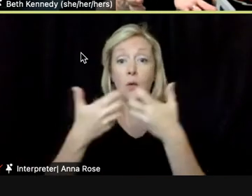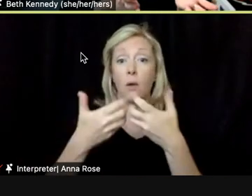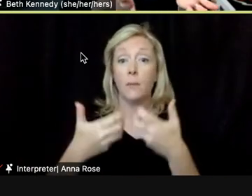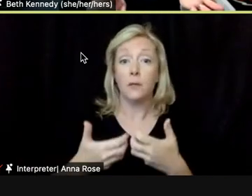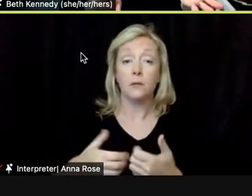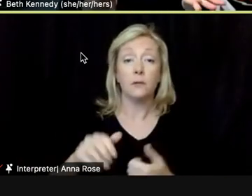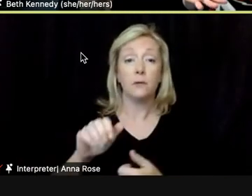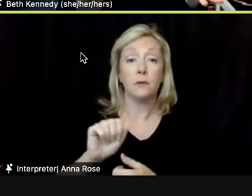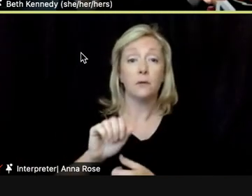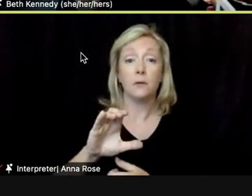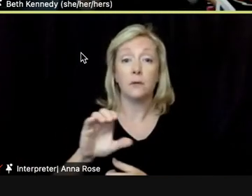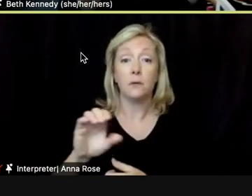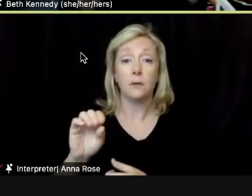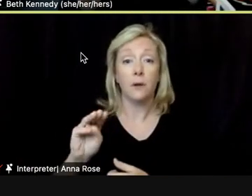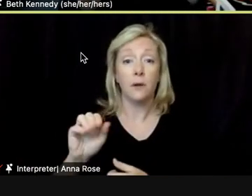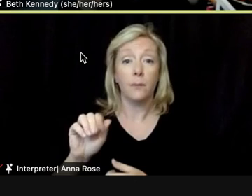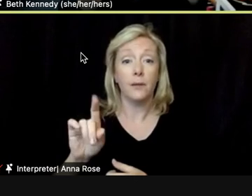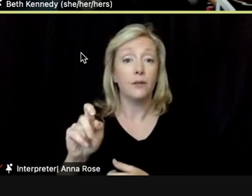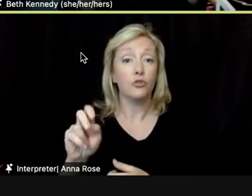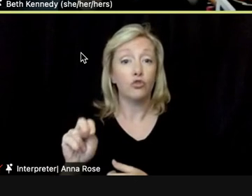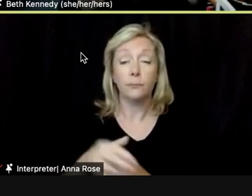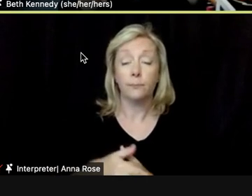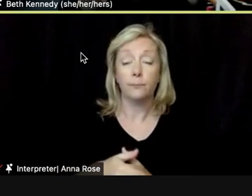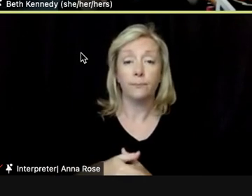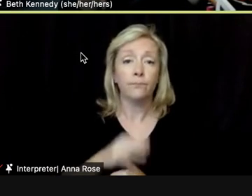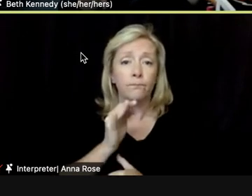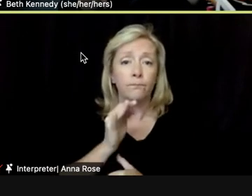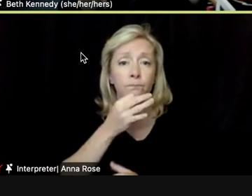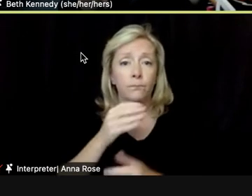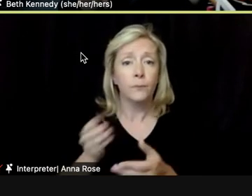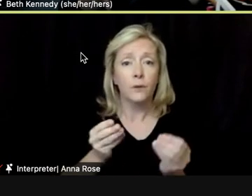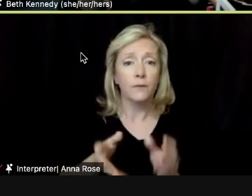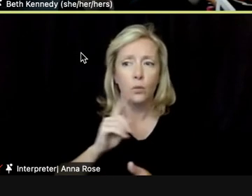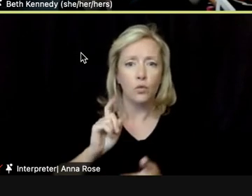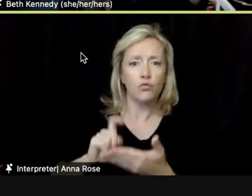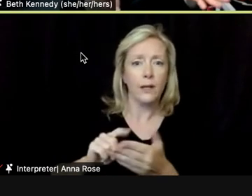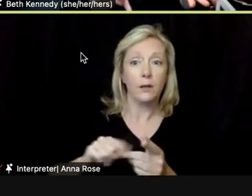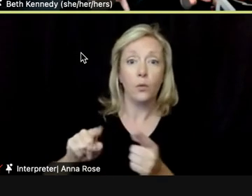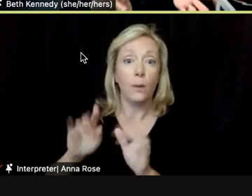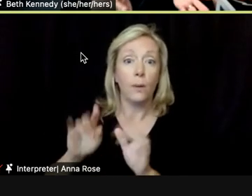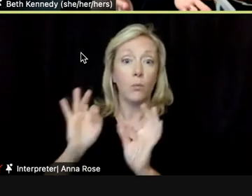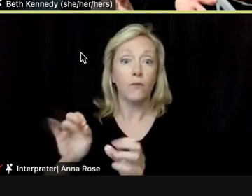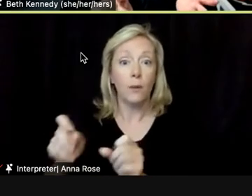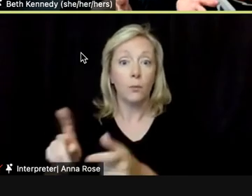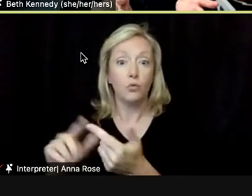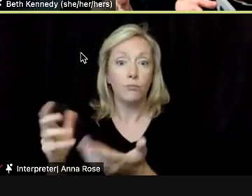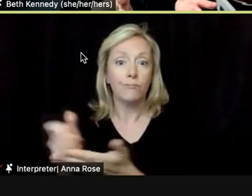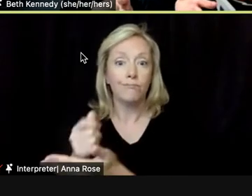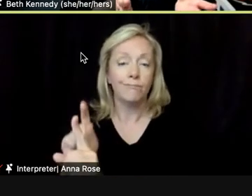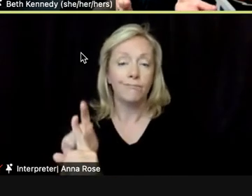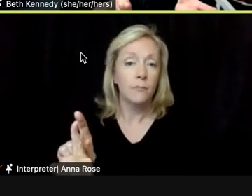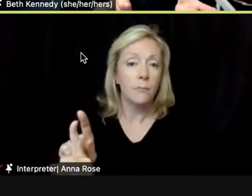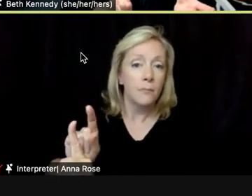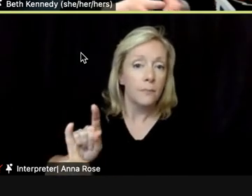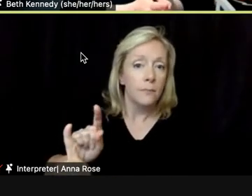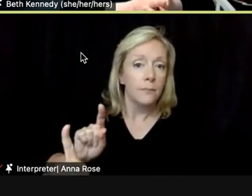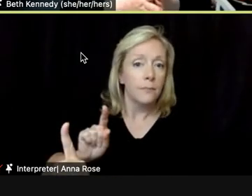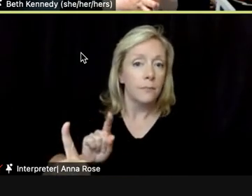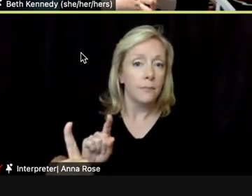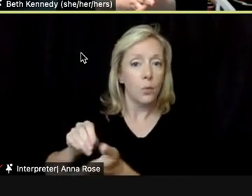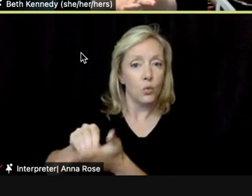intervener is going to know when they can kind of fade out and step back as the student learns how to do it more and more by